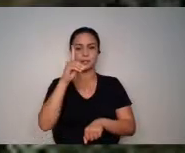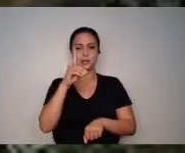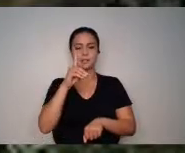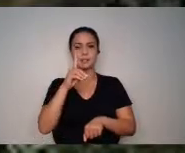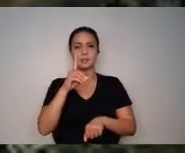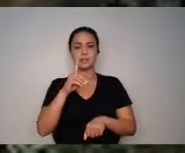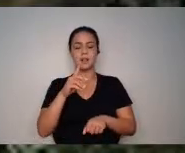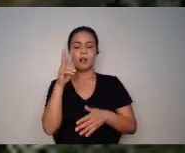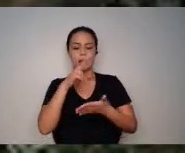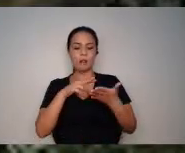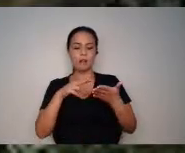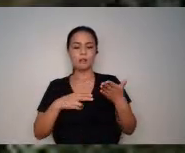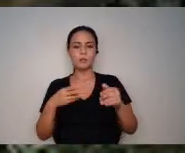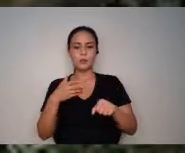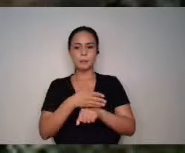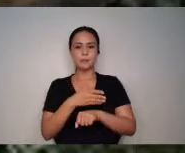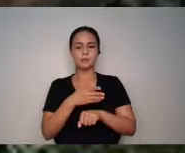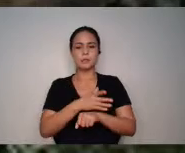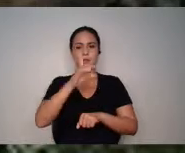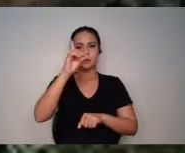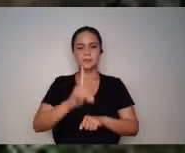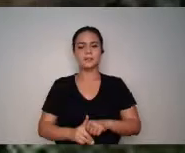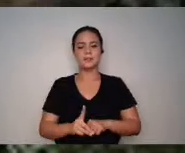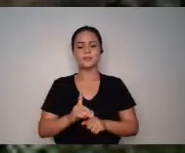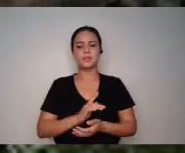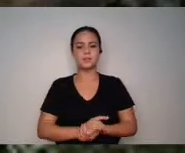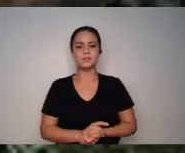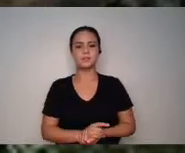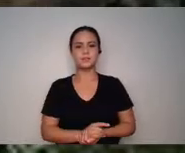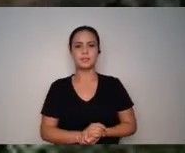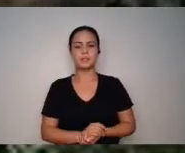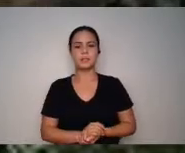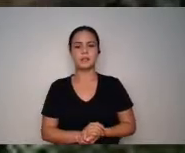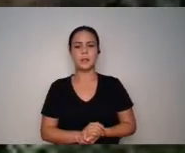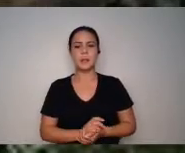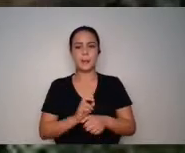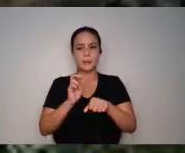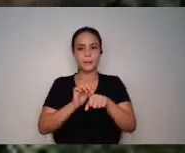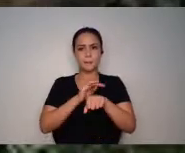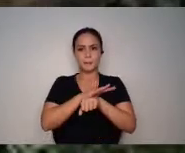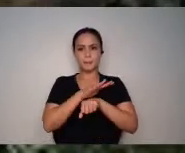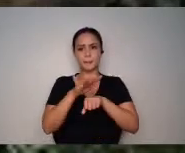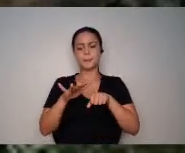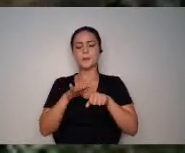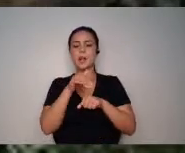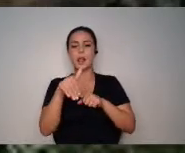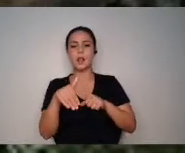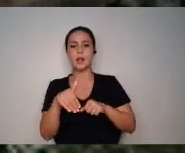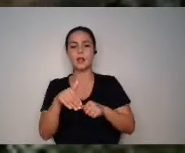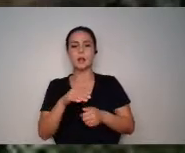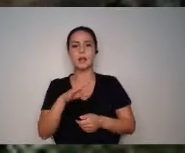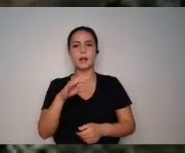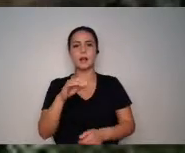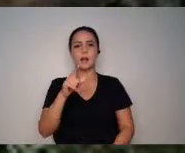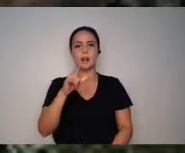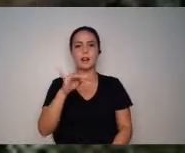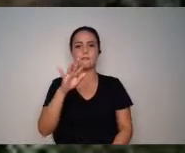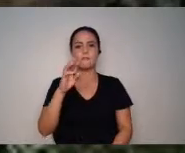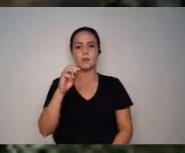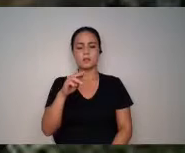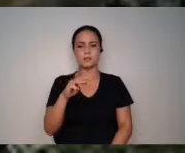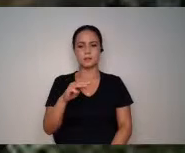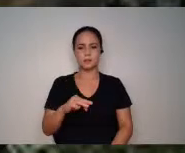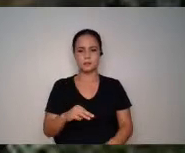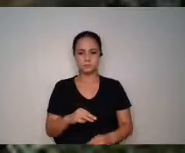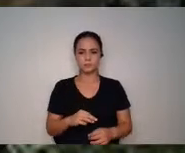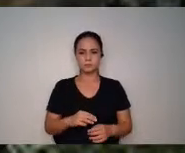who is a postdoctorate, and she is the Associate Director of the Epidemiology Center